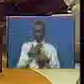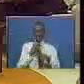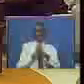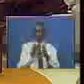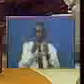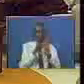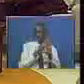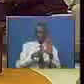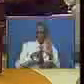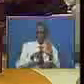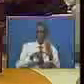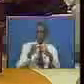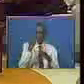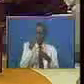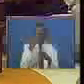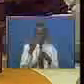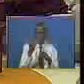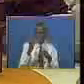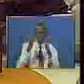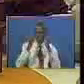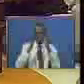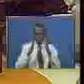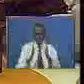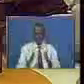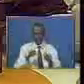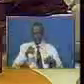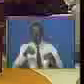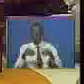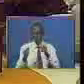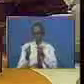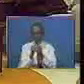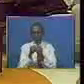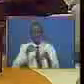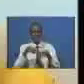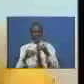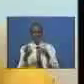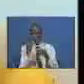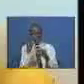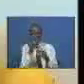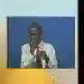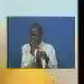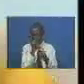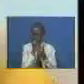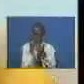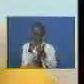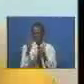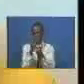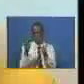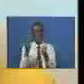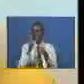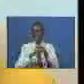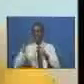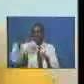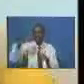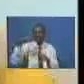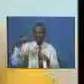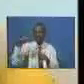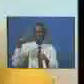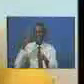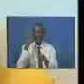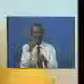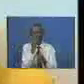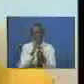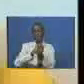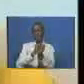that you know these people with albinism don't have pigment in the eye so when they go out in the Sun they probably squint their eyes people have never